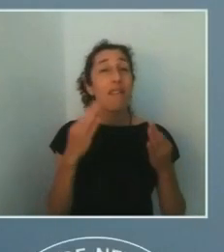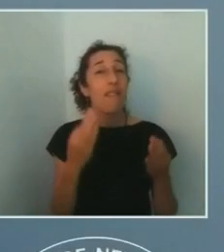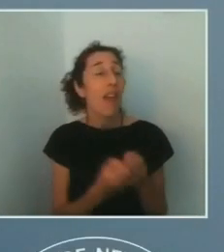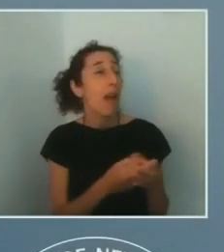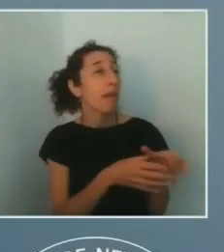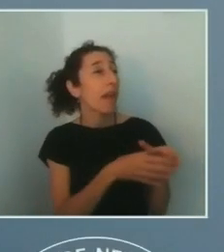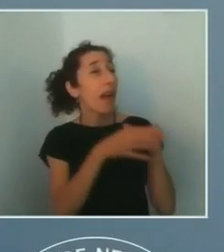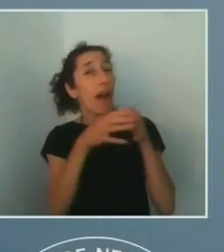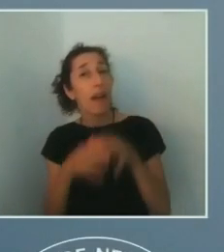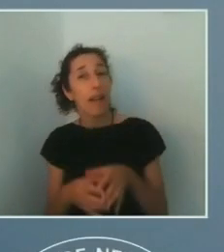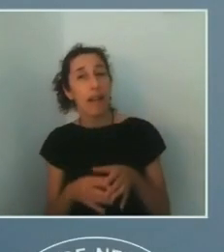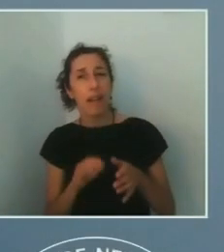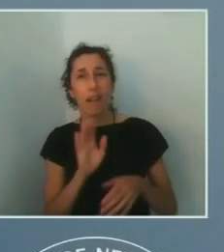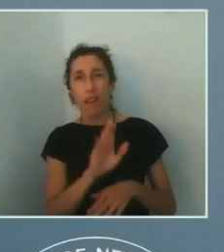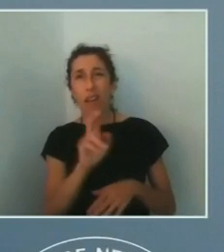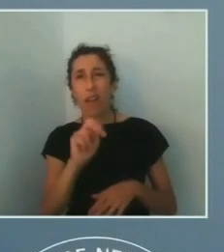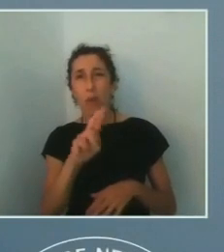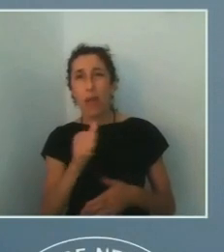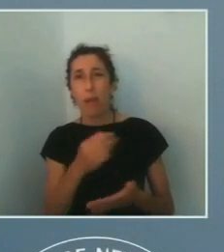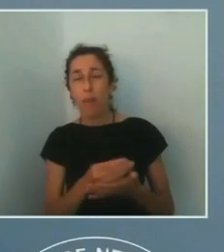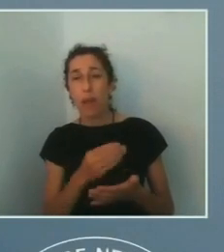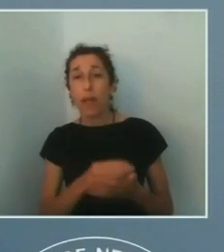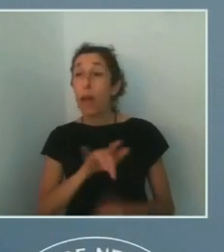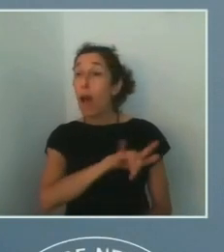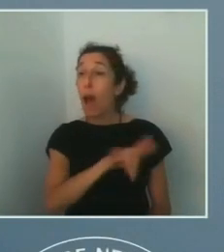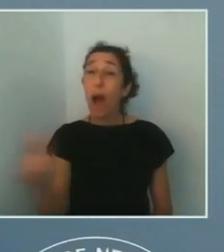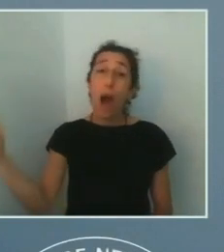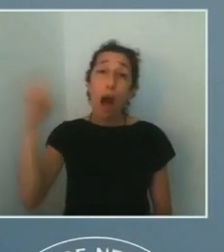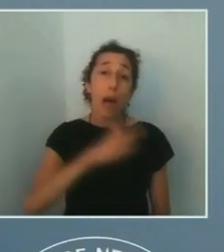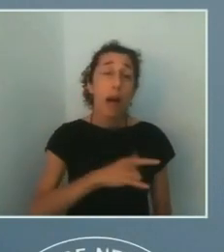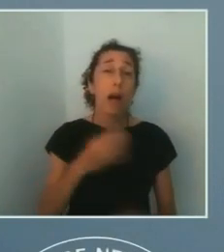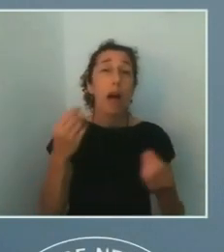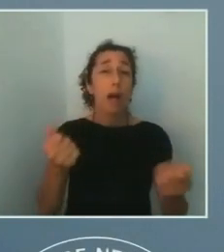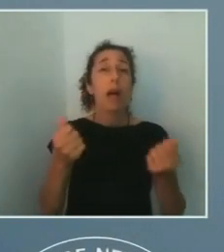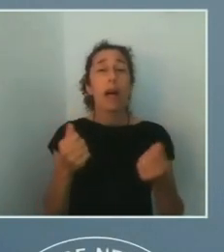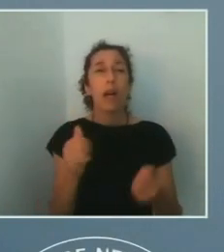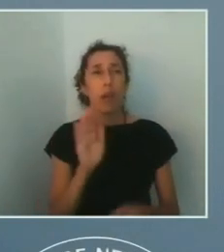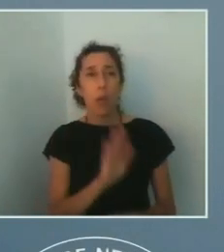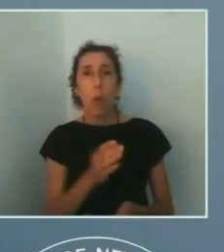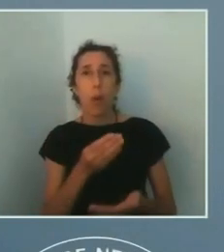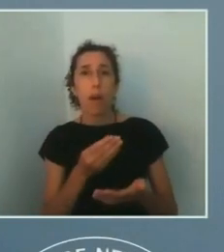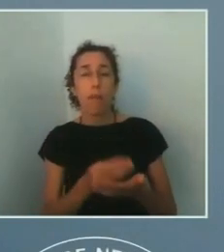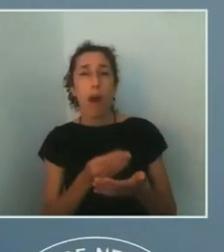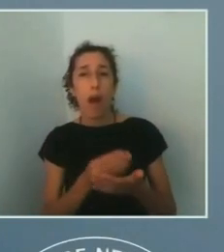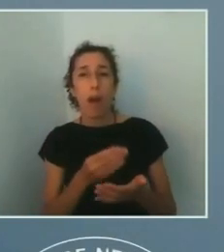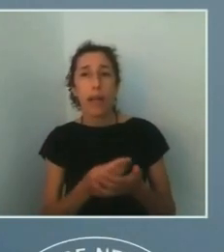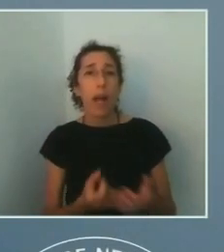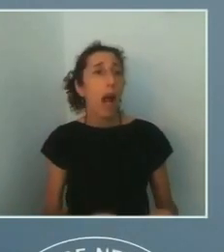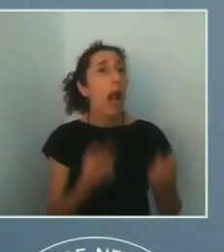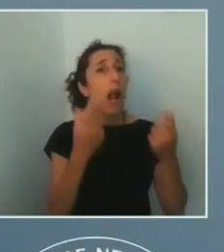fraud allegation. And so the victims here, she made this point, but really it's